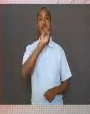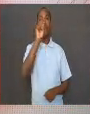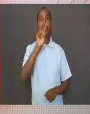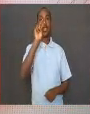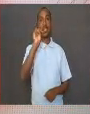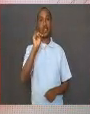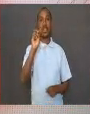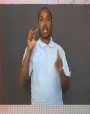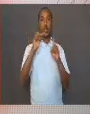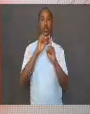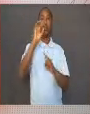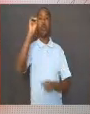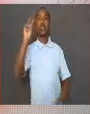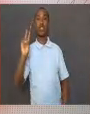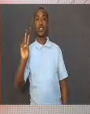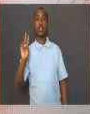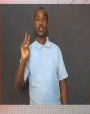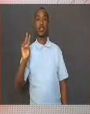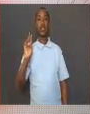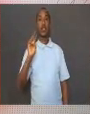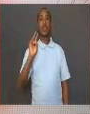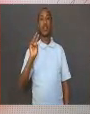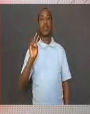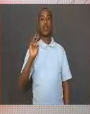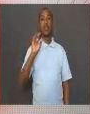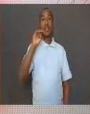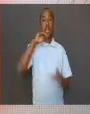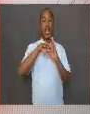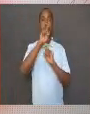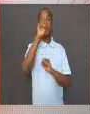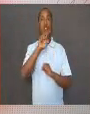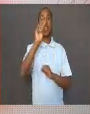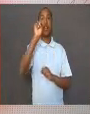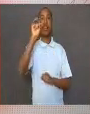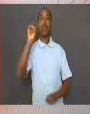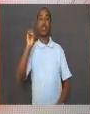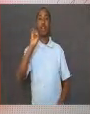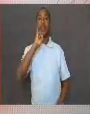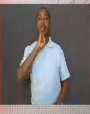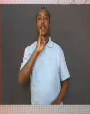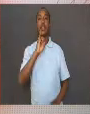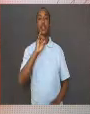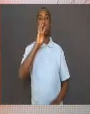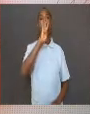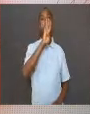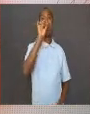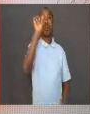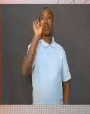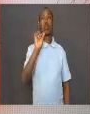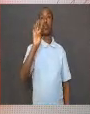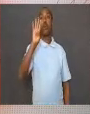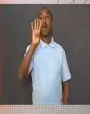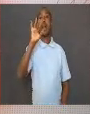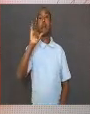zinc to oxygen in zinc oxide is 4 to 1